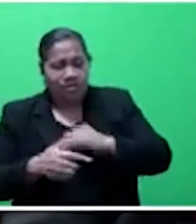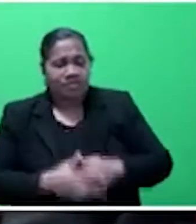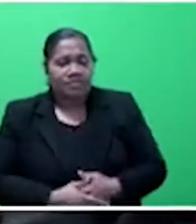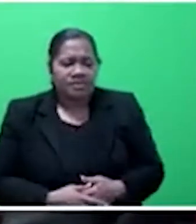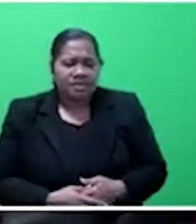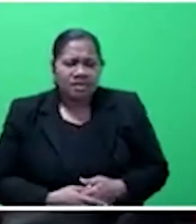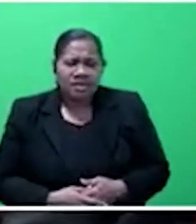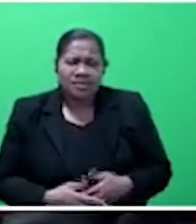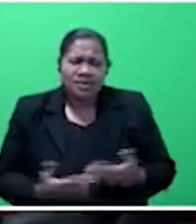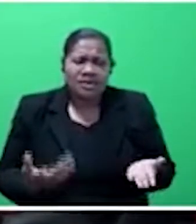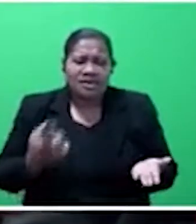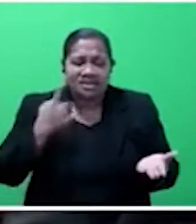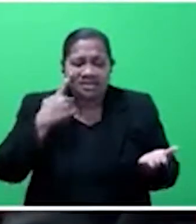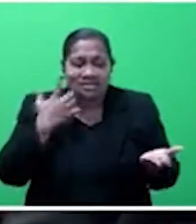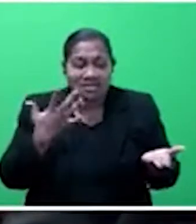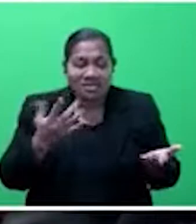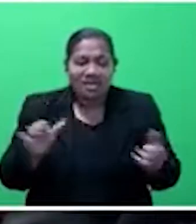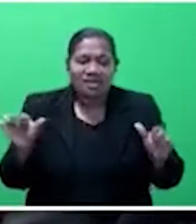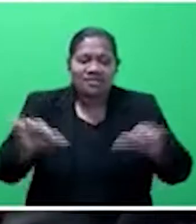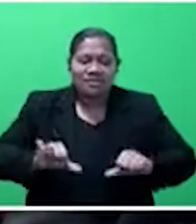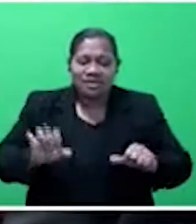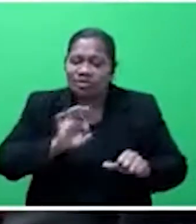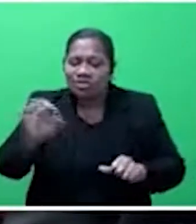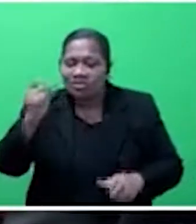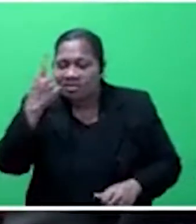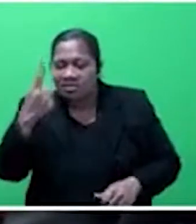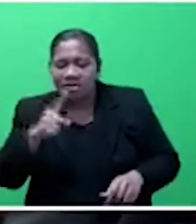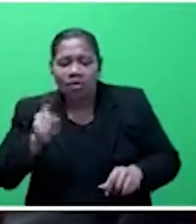to understand the meaning of recovery